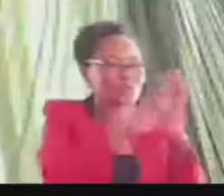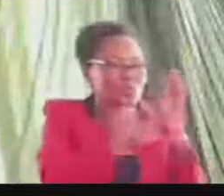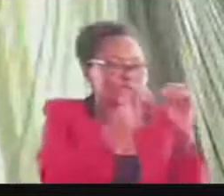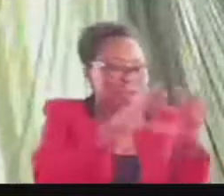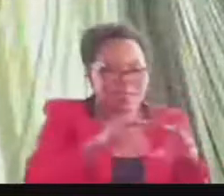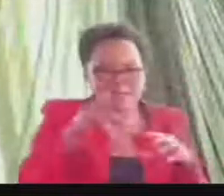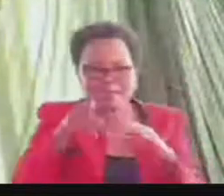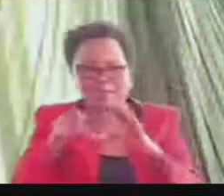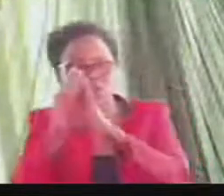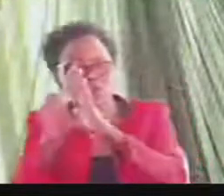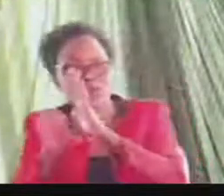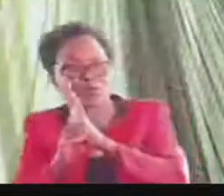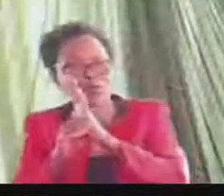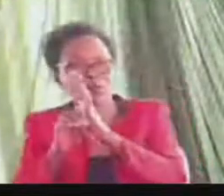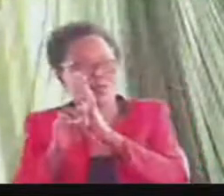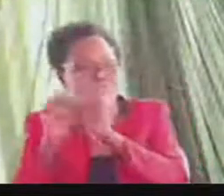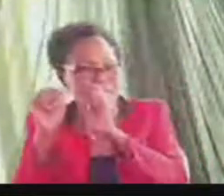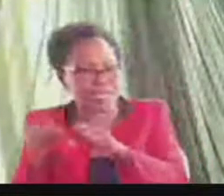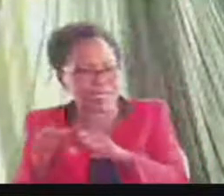finality in